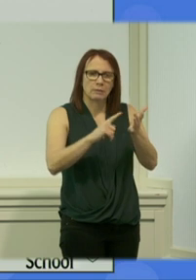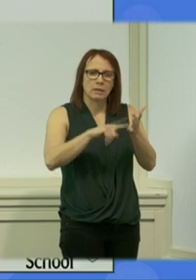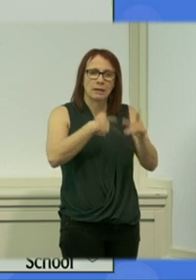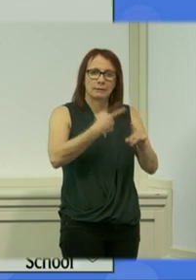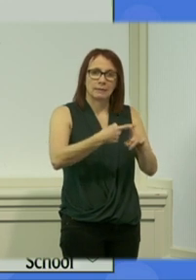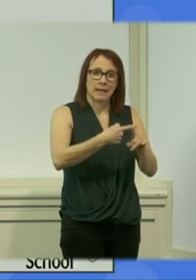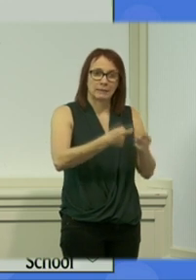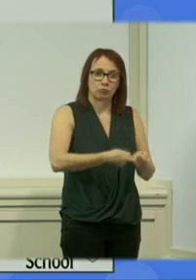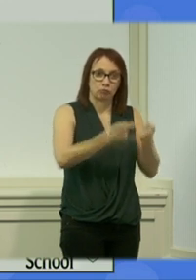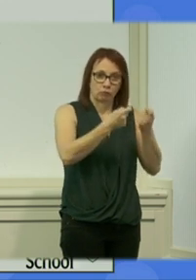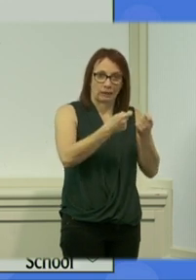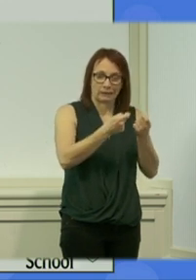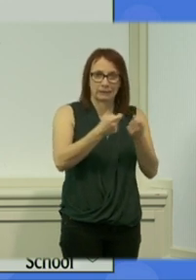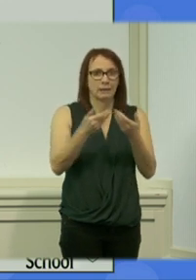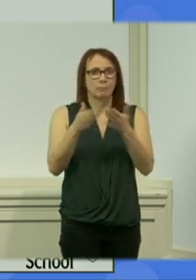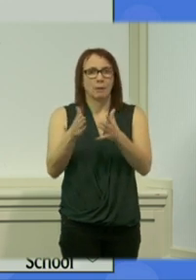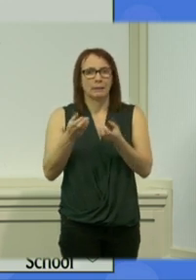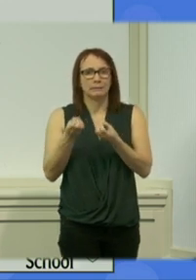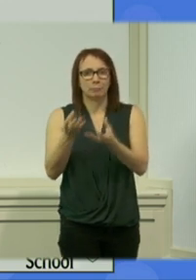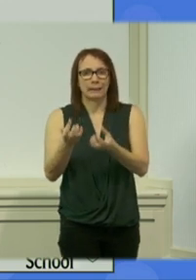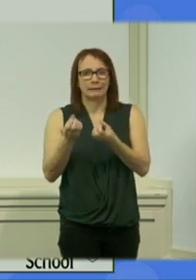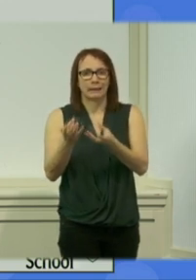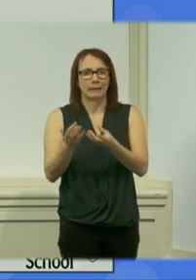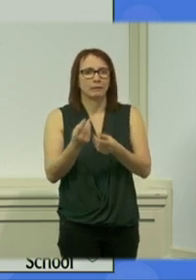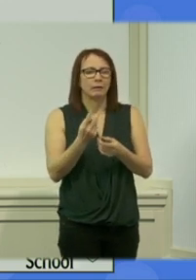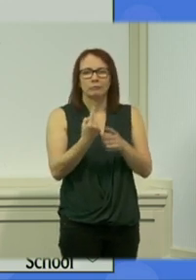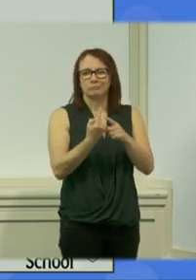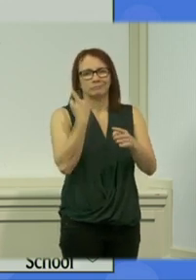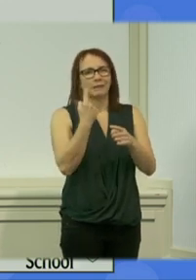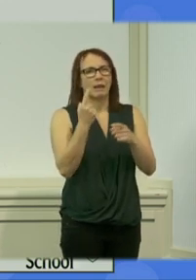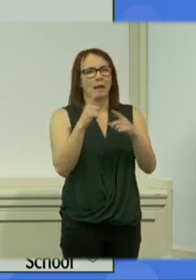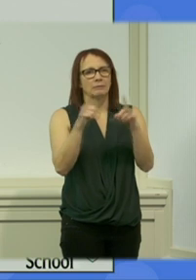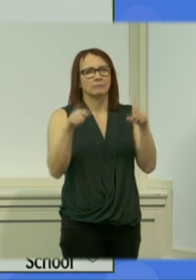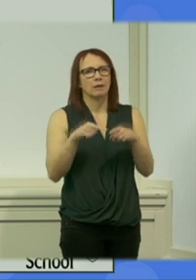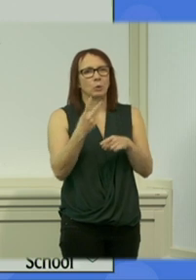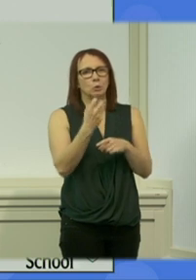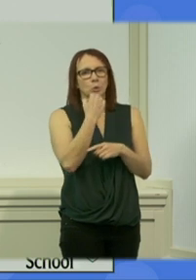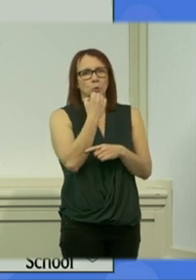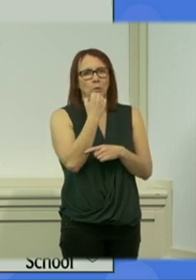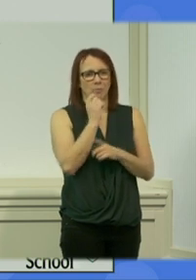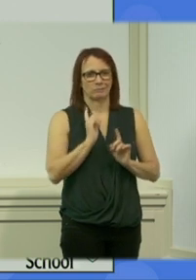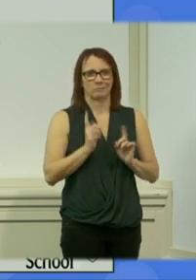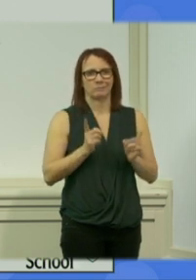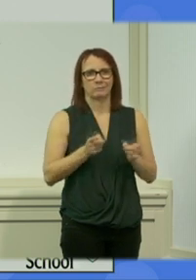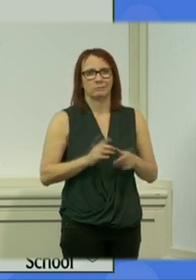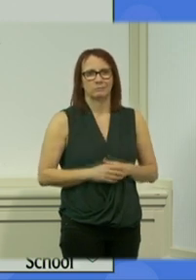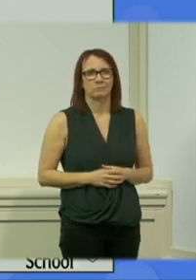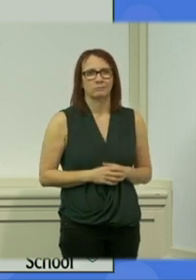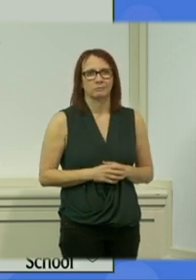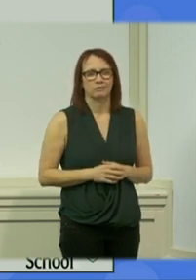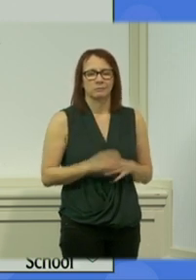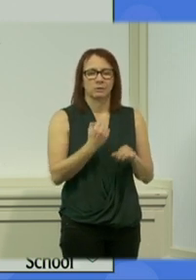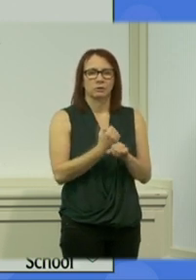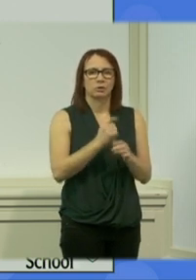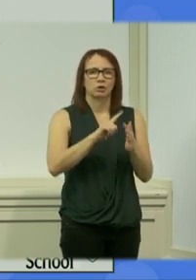raised and public spending in Scotland. Those two numbers that I had on the last slide are what it's about.